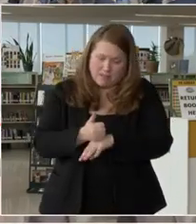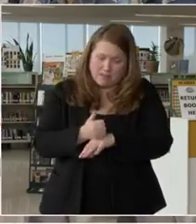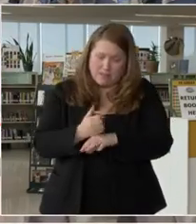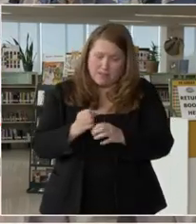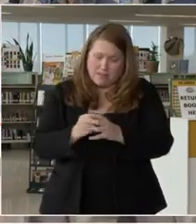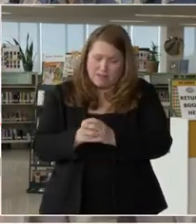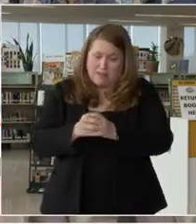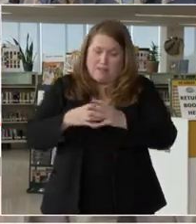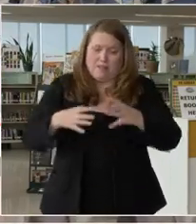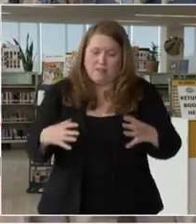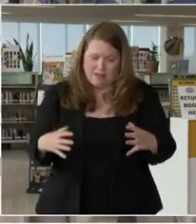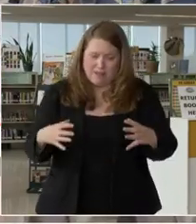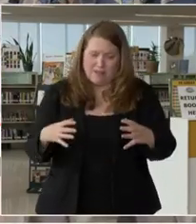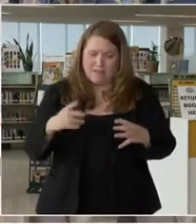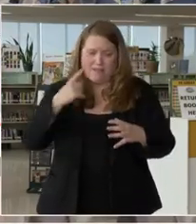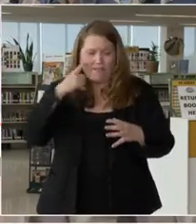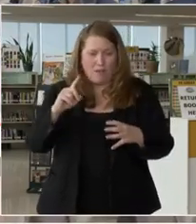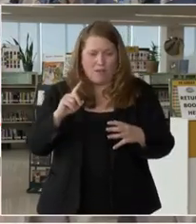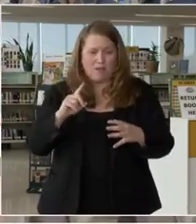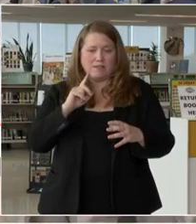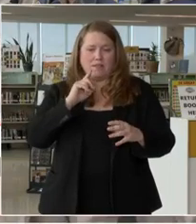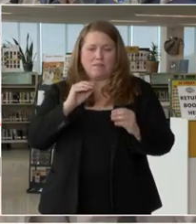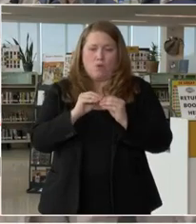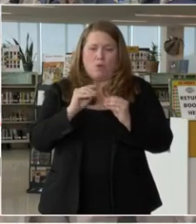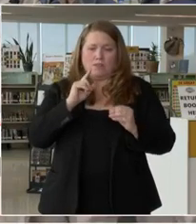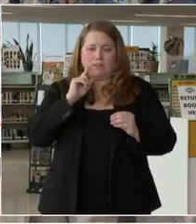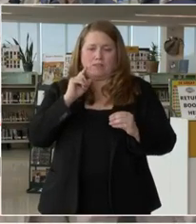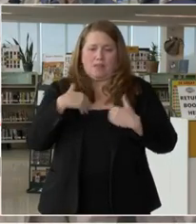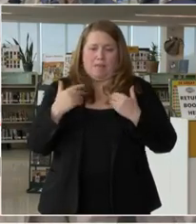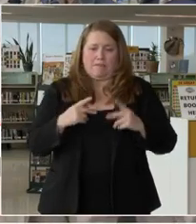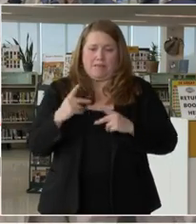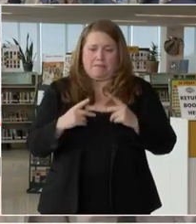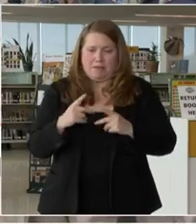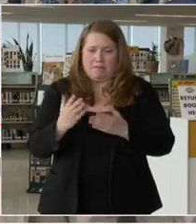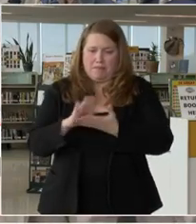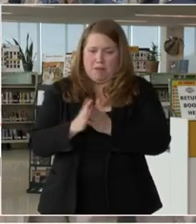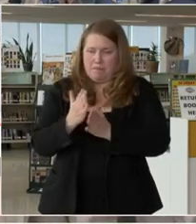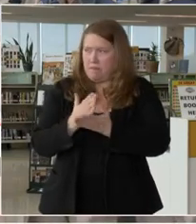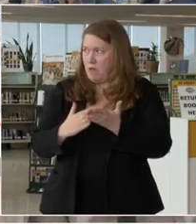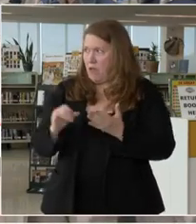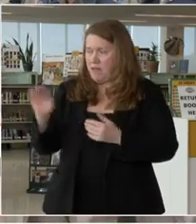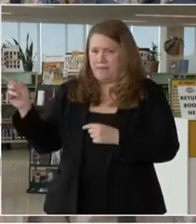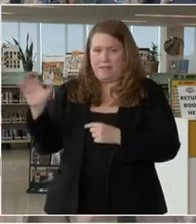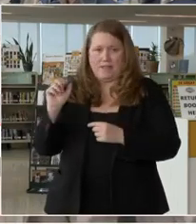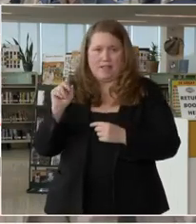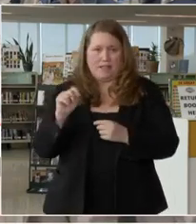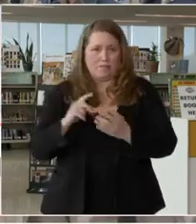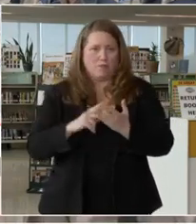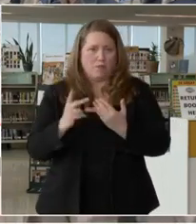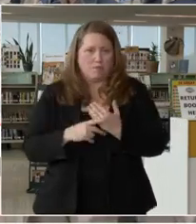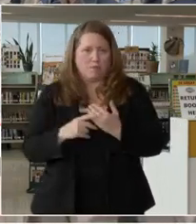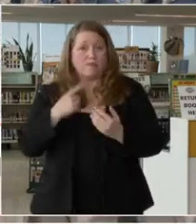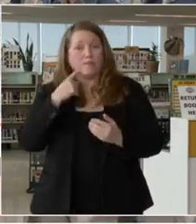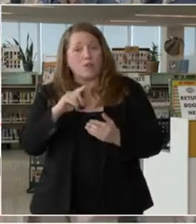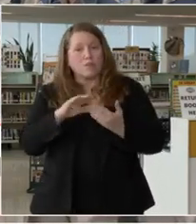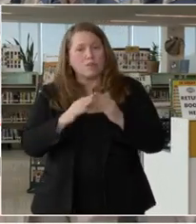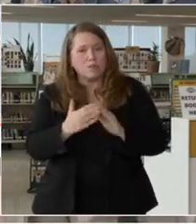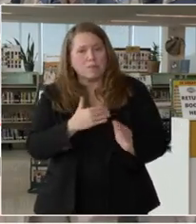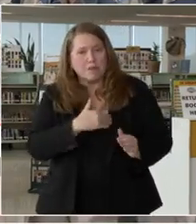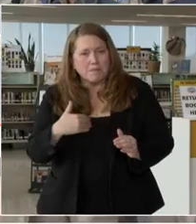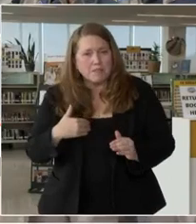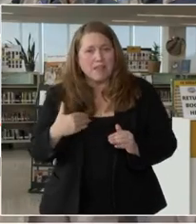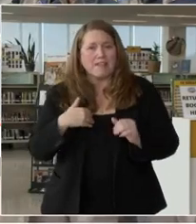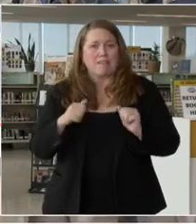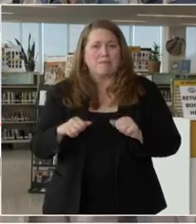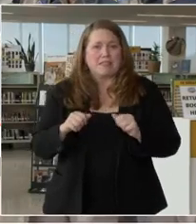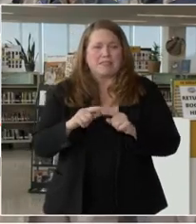this opportunity. That's empowering. That's empowering, not just for me, but for the community members that I have the ability to